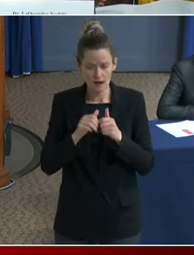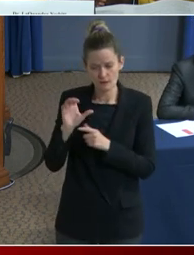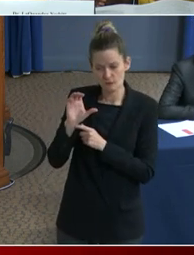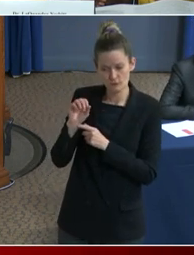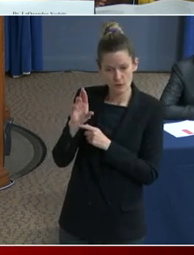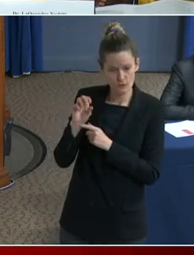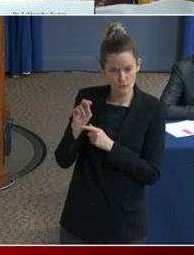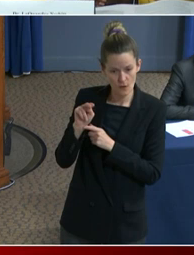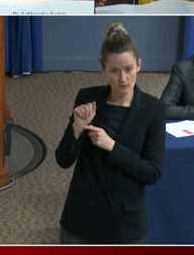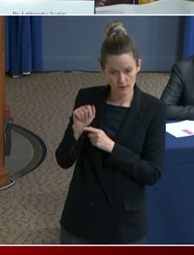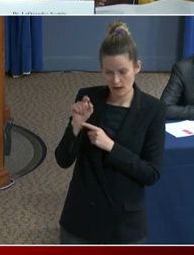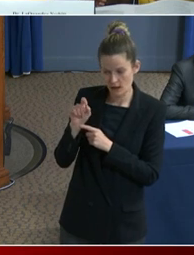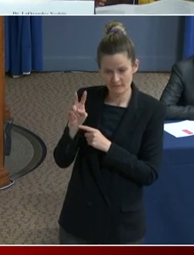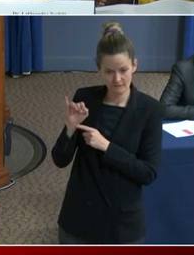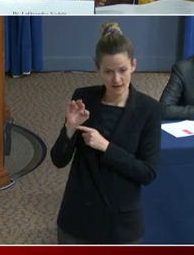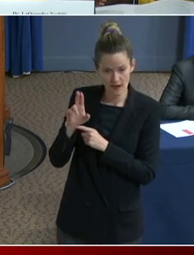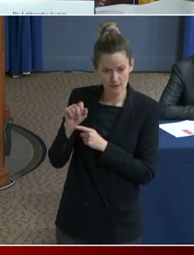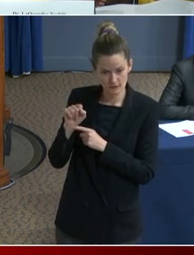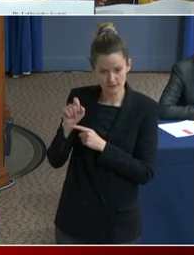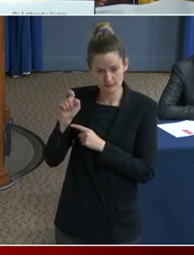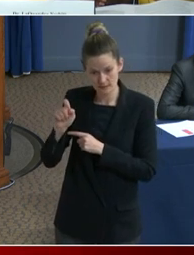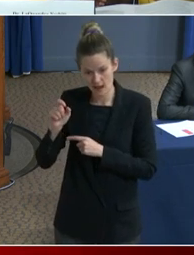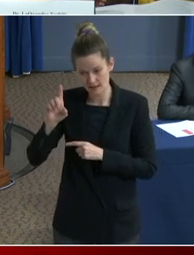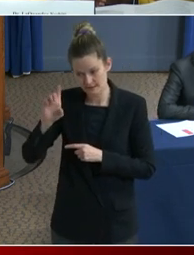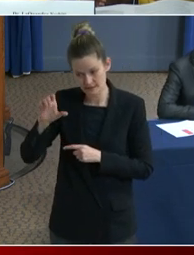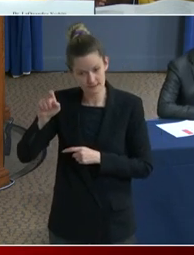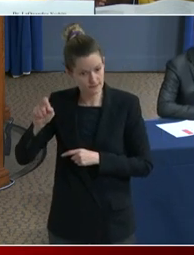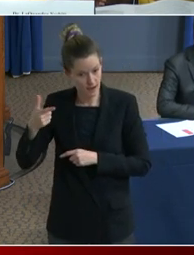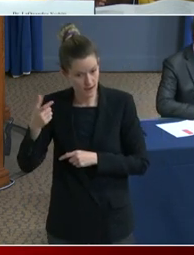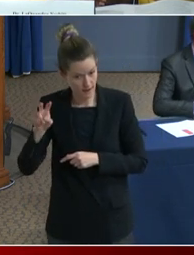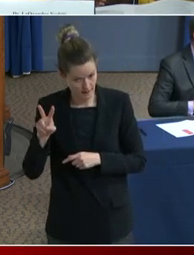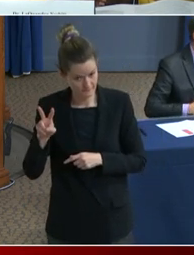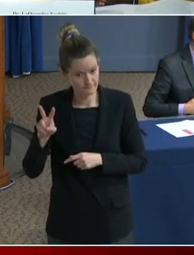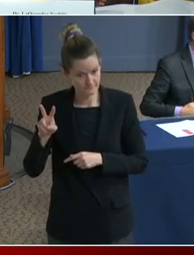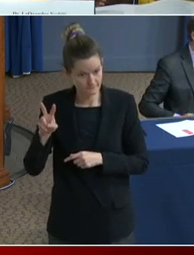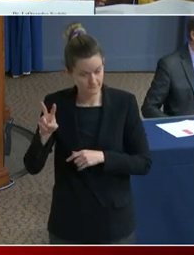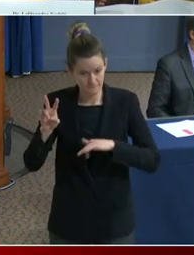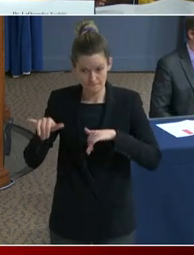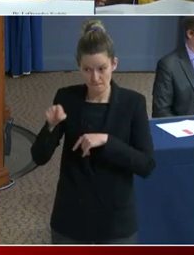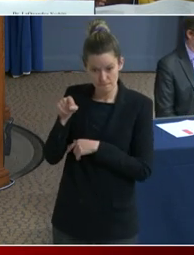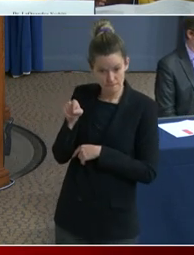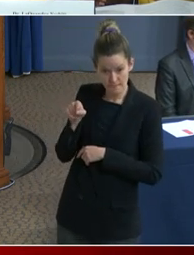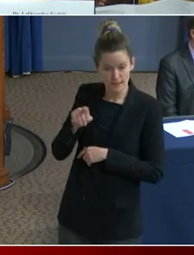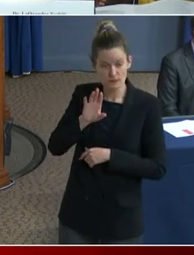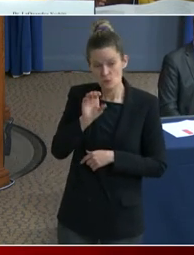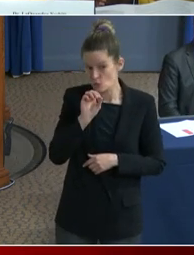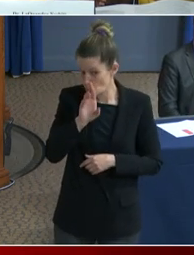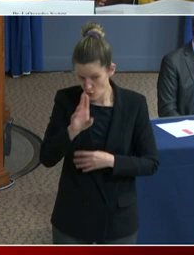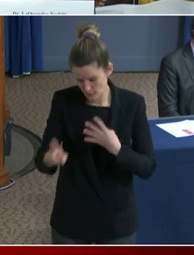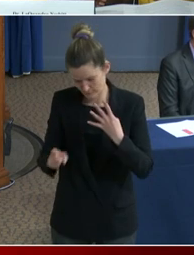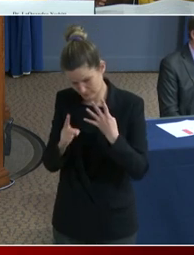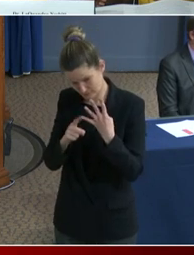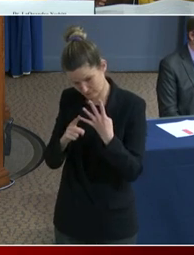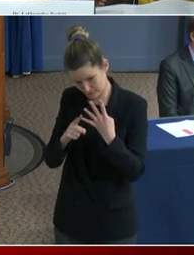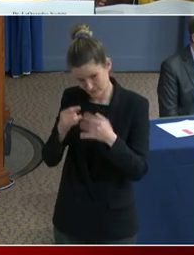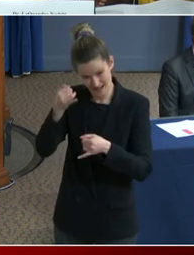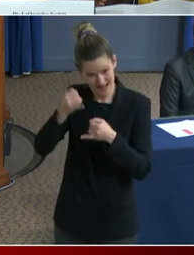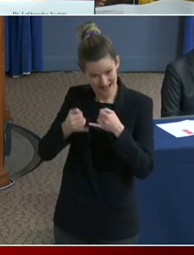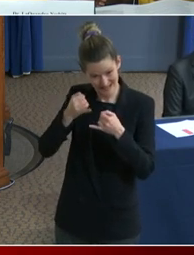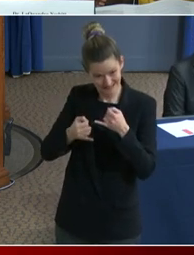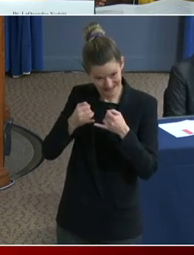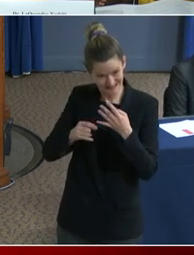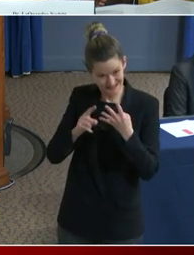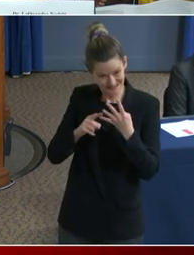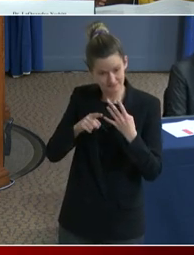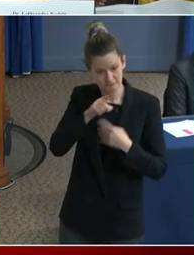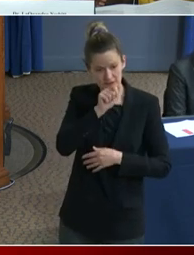coronavirus.dc.gov/over-the-counter. You can pick up and drop off a free at-home testing kit at any of the 27 sites we have at